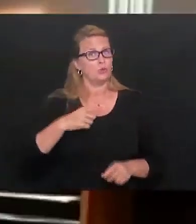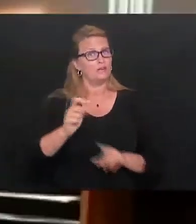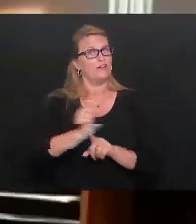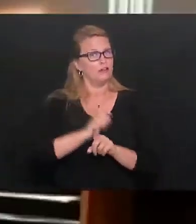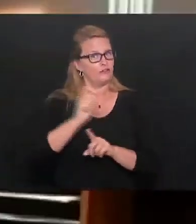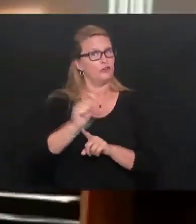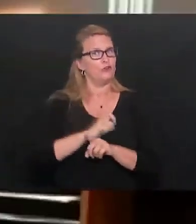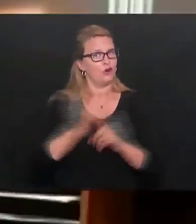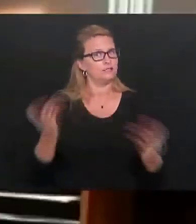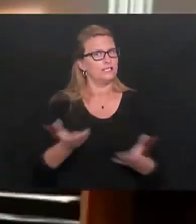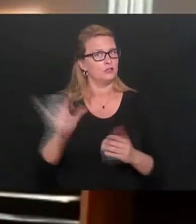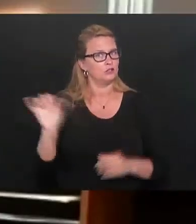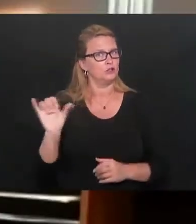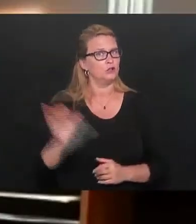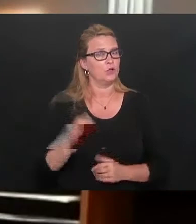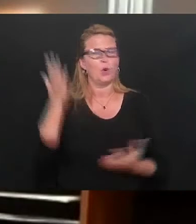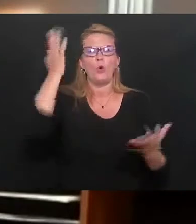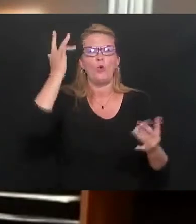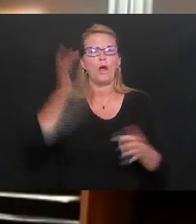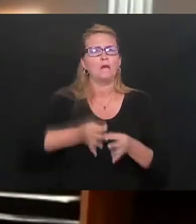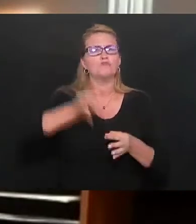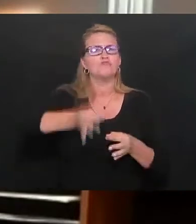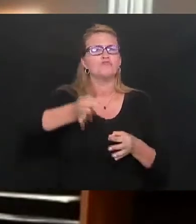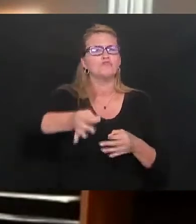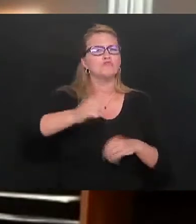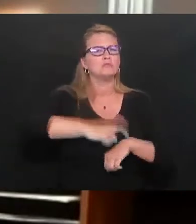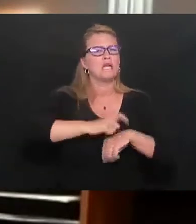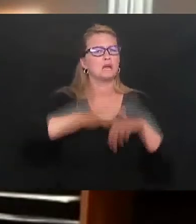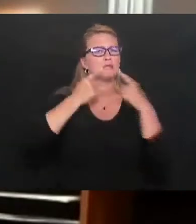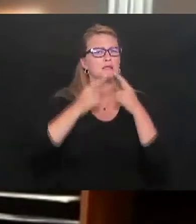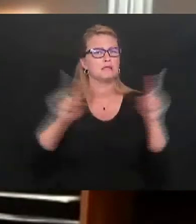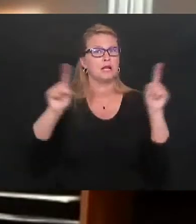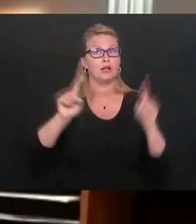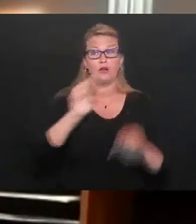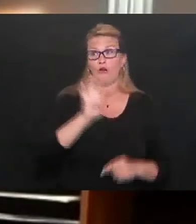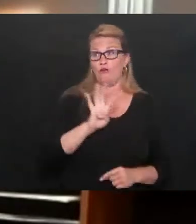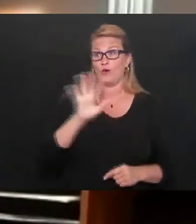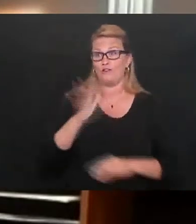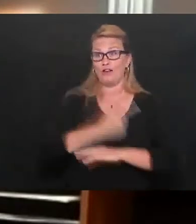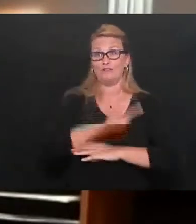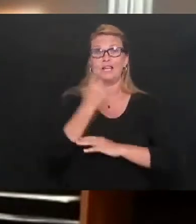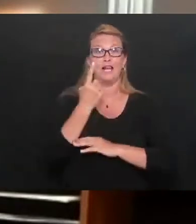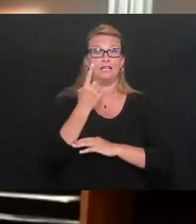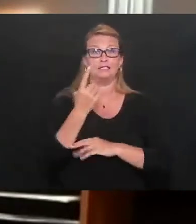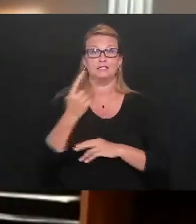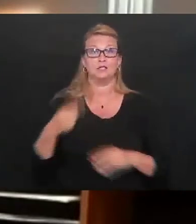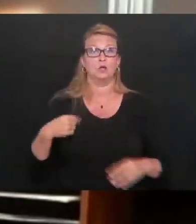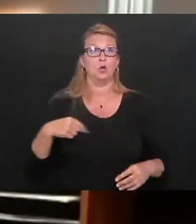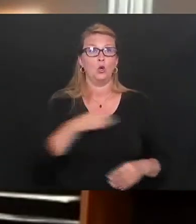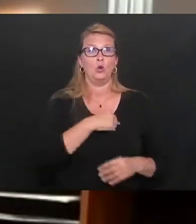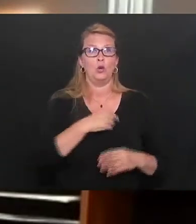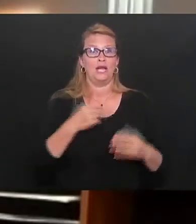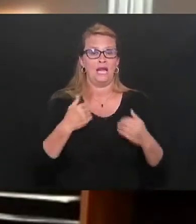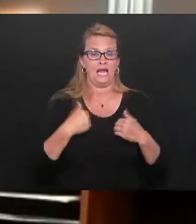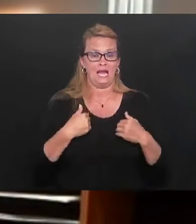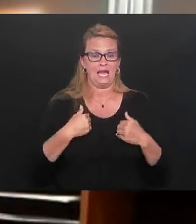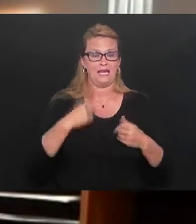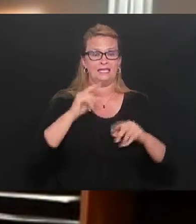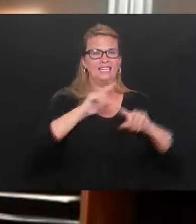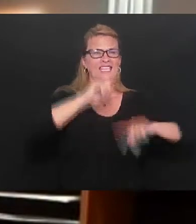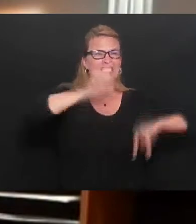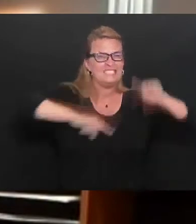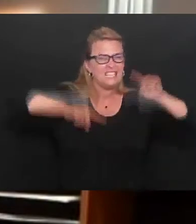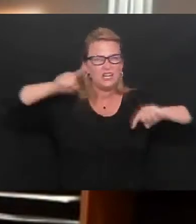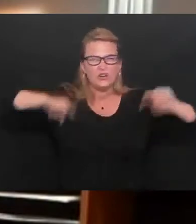concerned that it may have taken so long. I can assure you that the 45 days the MAC was down, we had numerous teams looking at